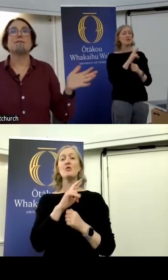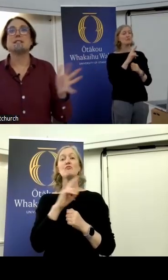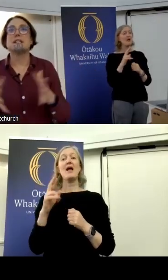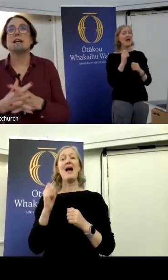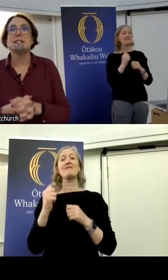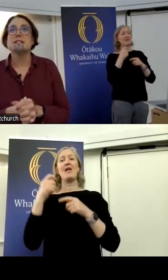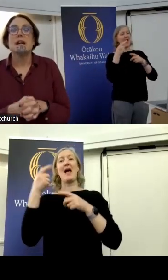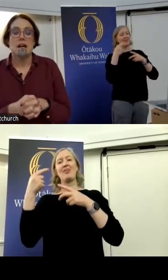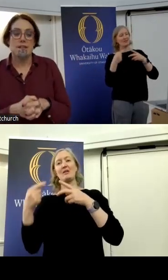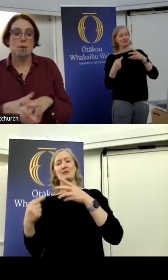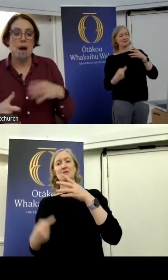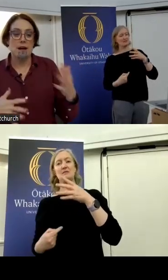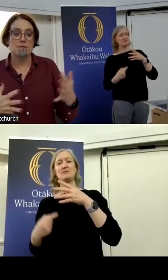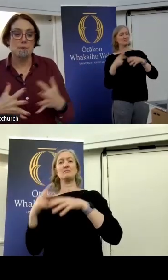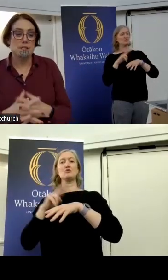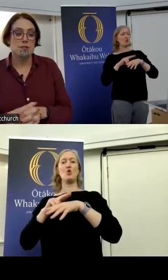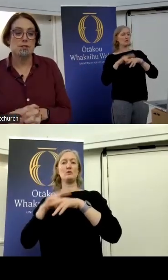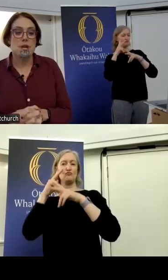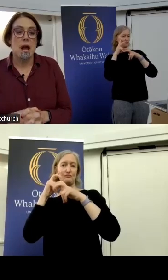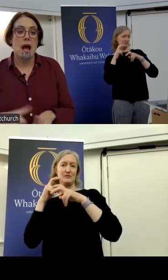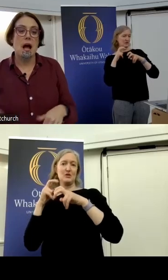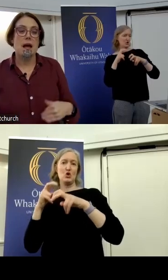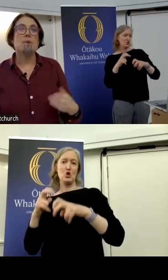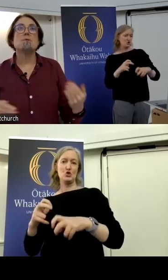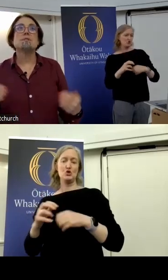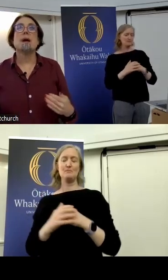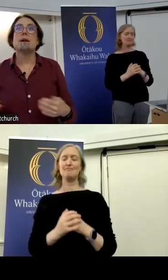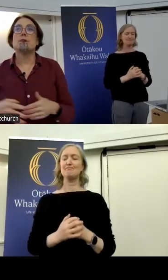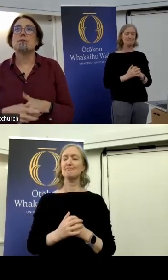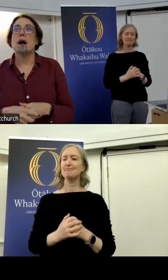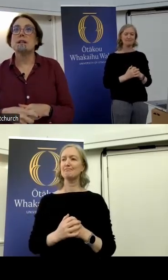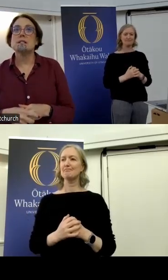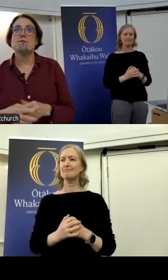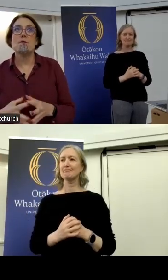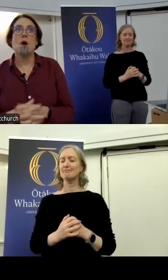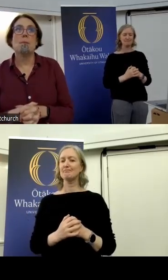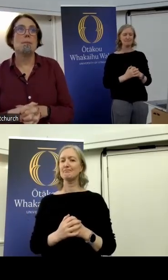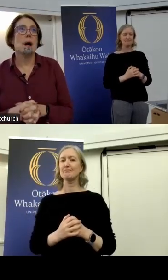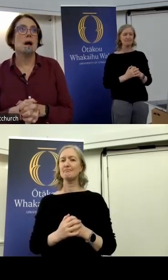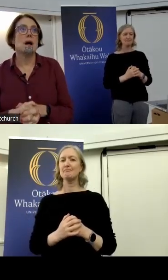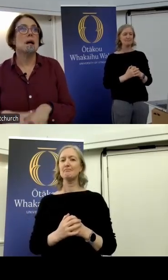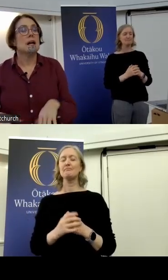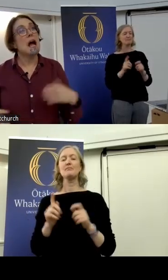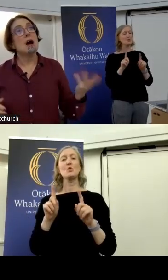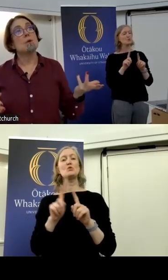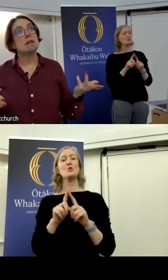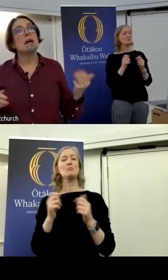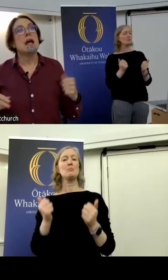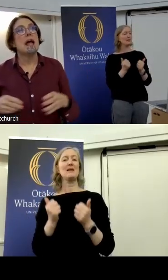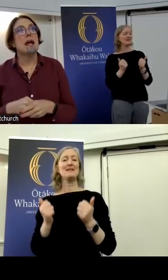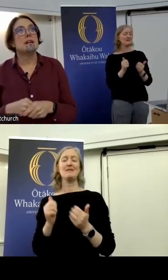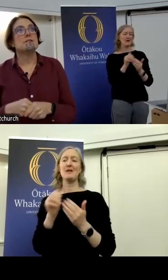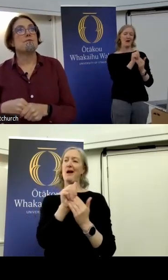the other investigators that were part of the research. And we also had a lot of guidance from